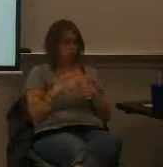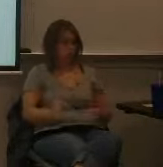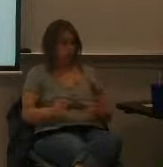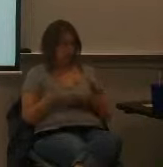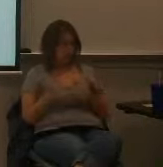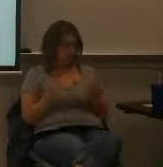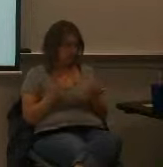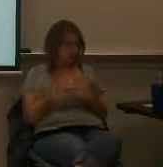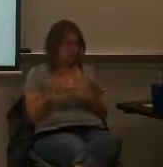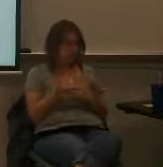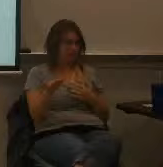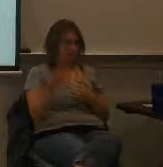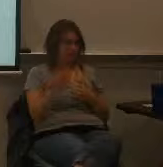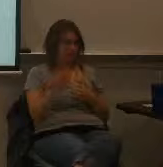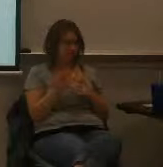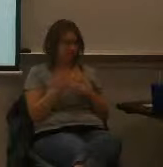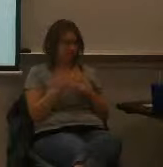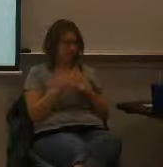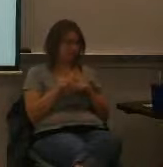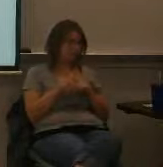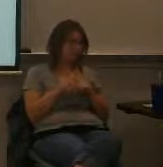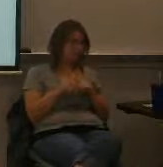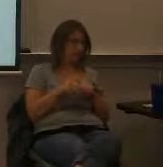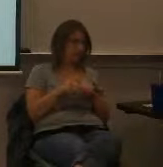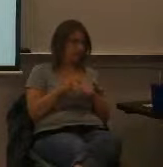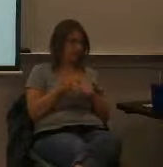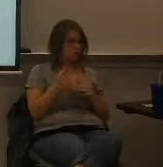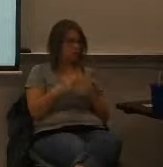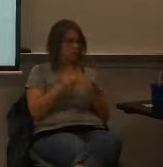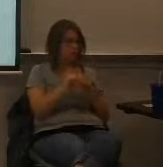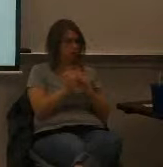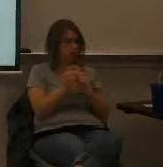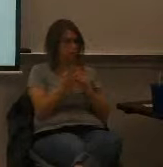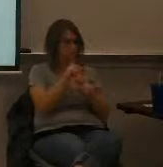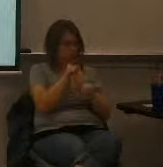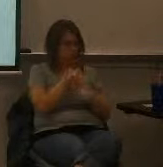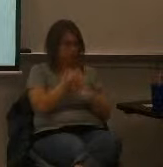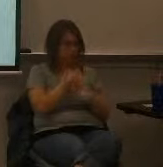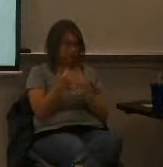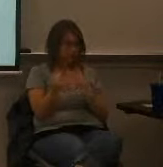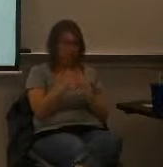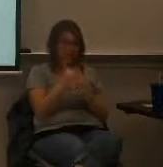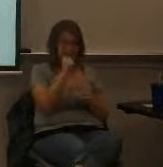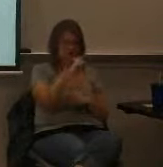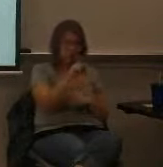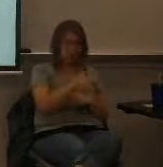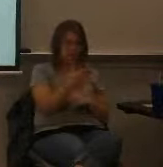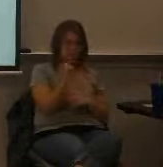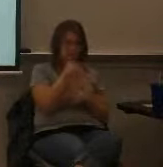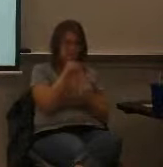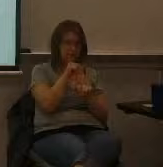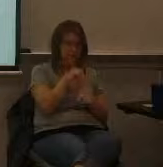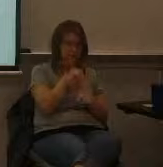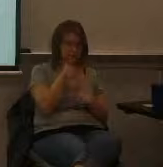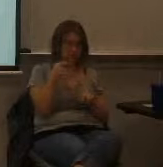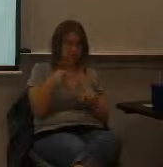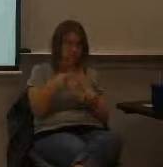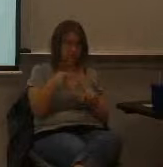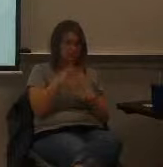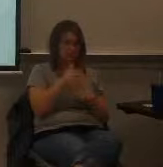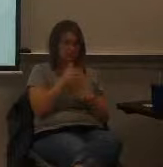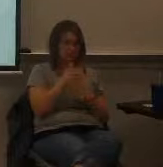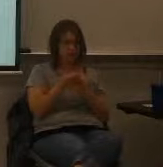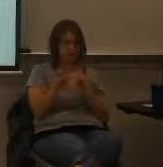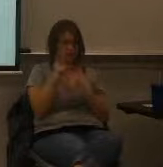things might be sort of contingencies that alter your response. So again, it's not a question that's been answered necessarily,